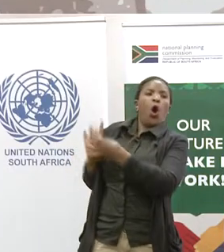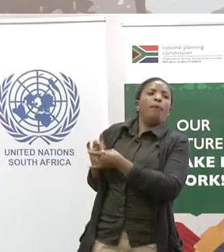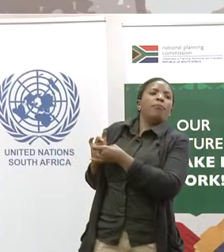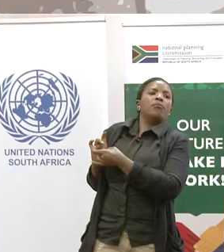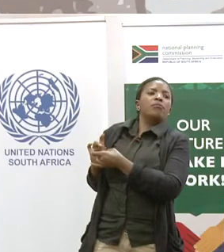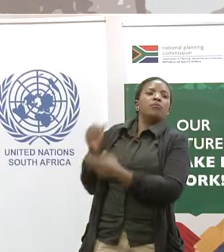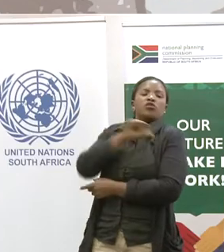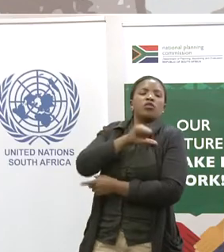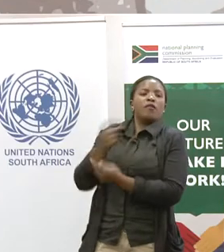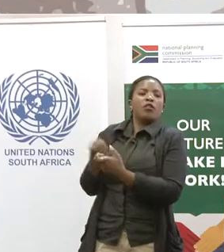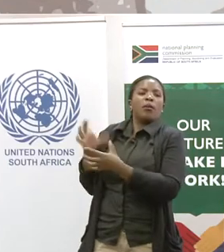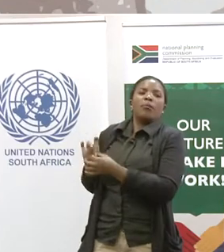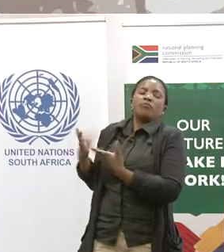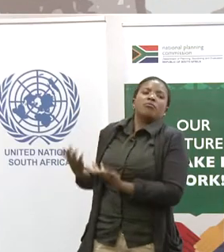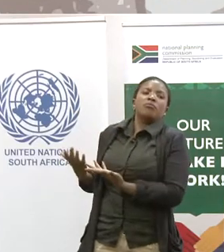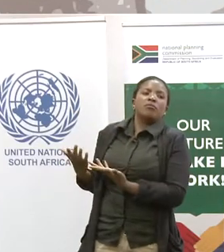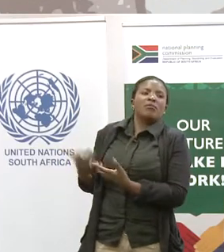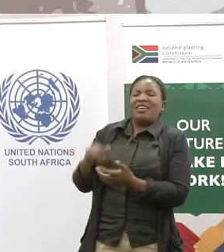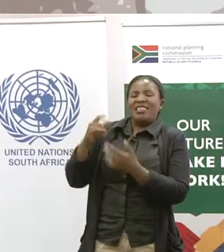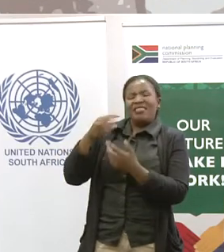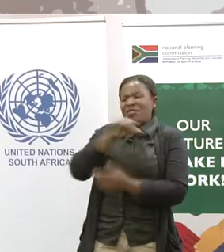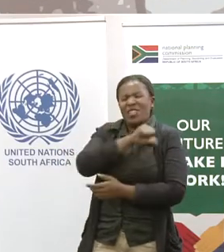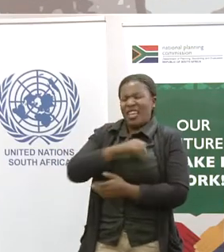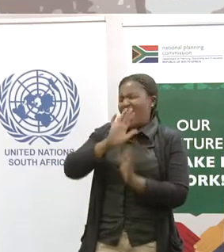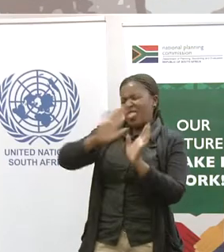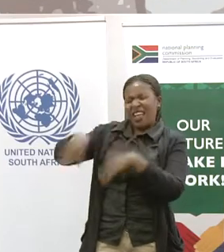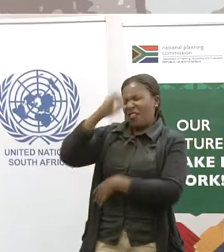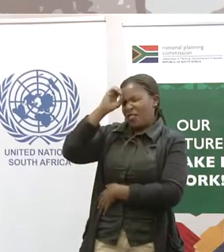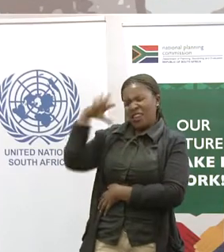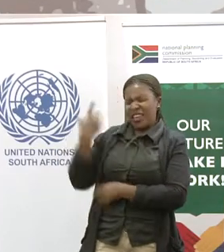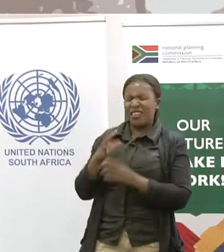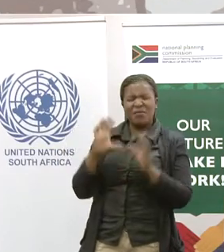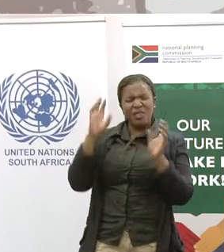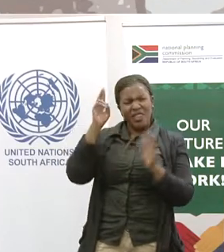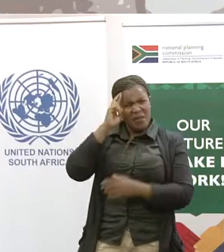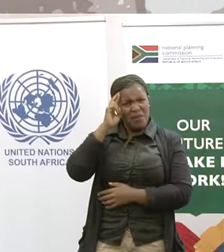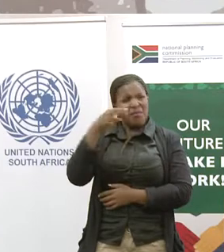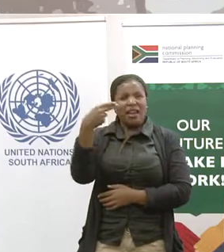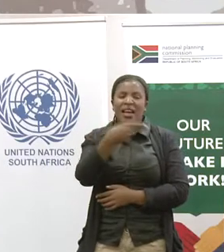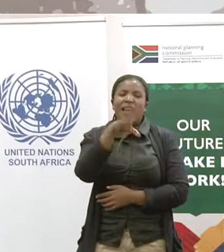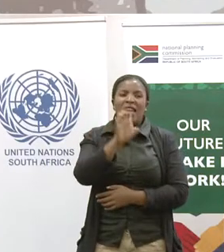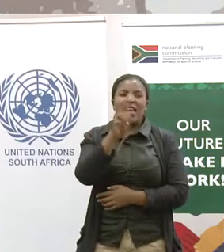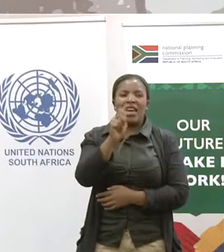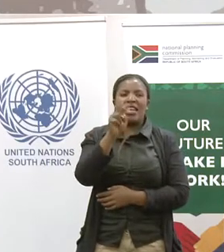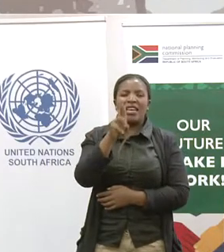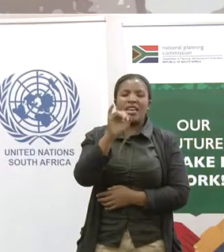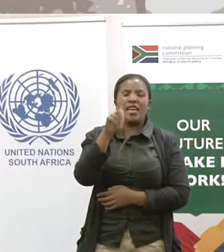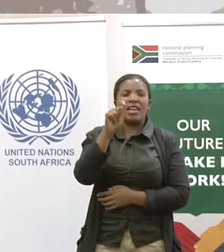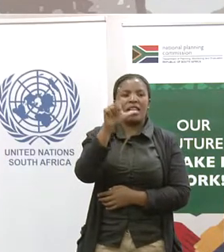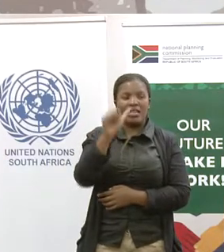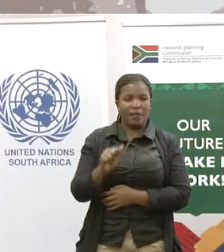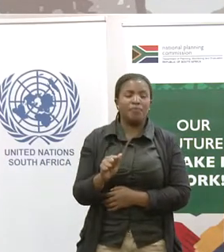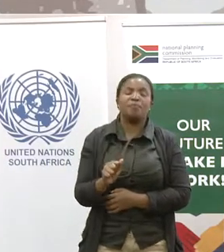So don't remember it. Remember Henrietta, and the rest is patriarchy. Born